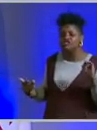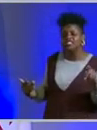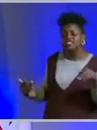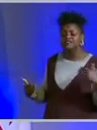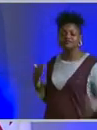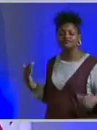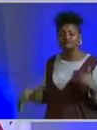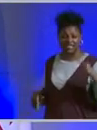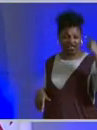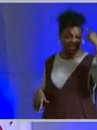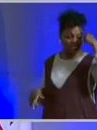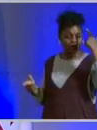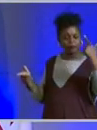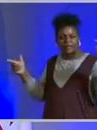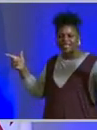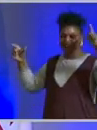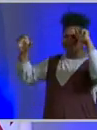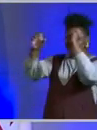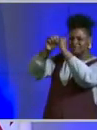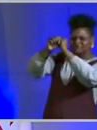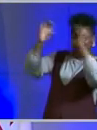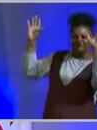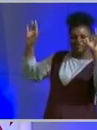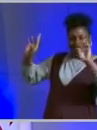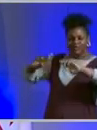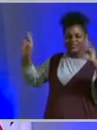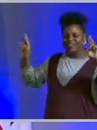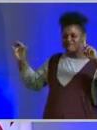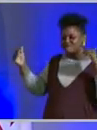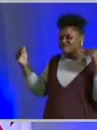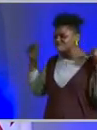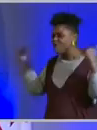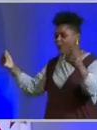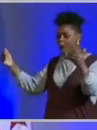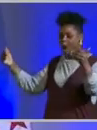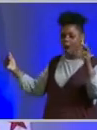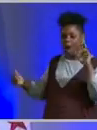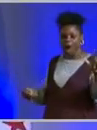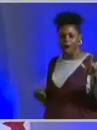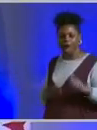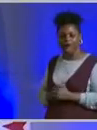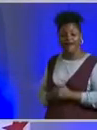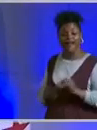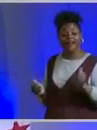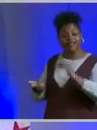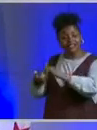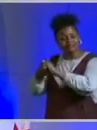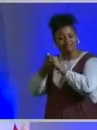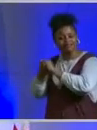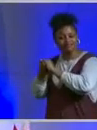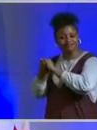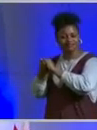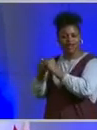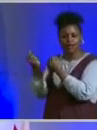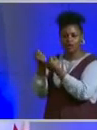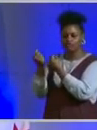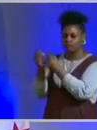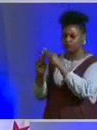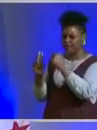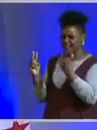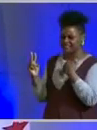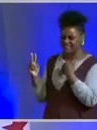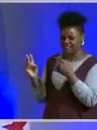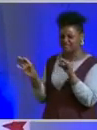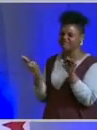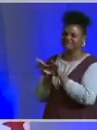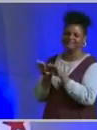thinking big, and as you said, being ready to roll. We also know that collaboration and partnership certainly matter, and we have